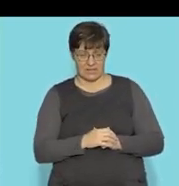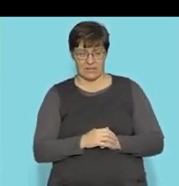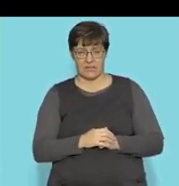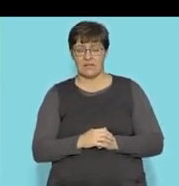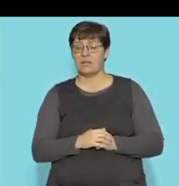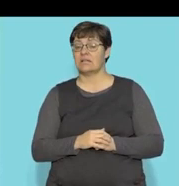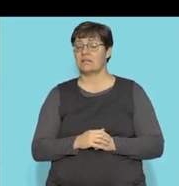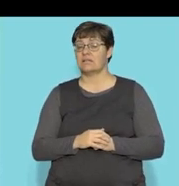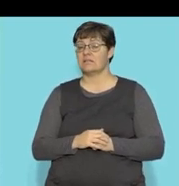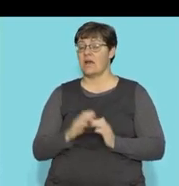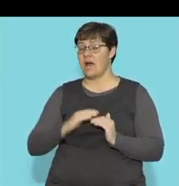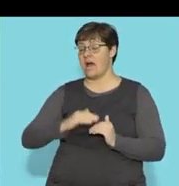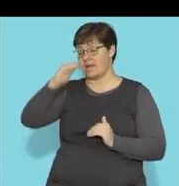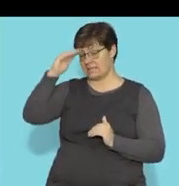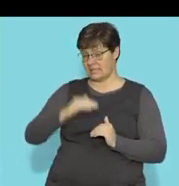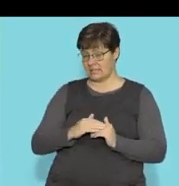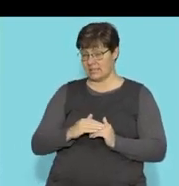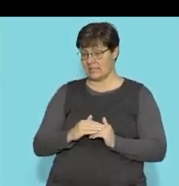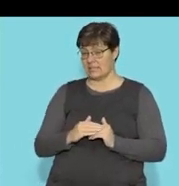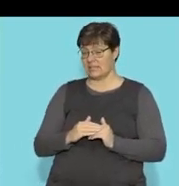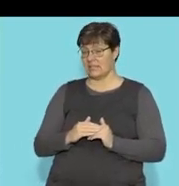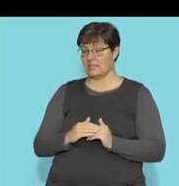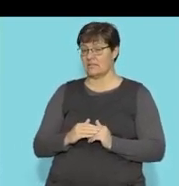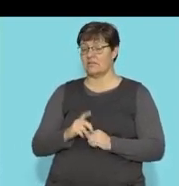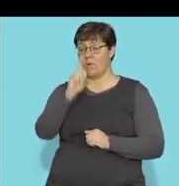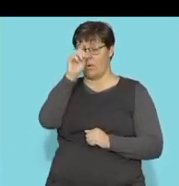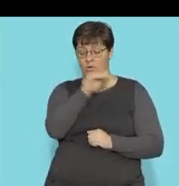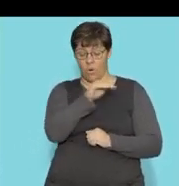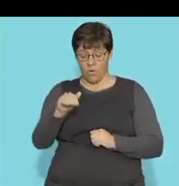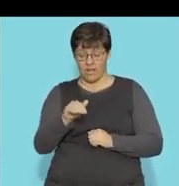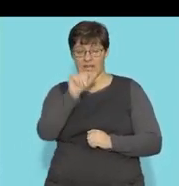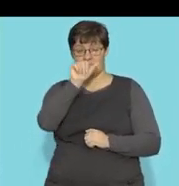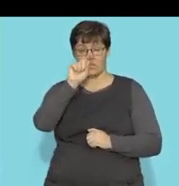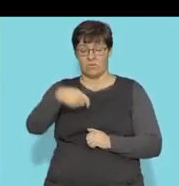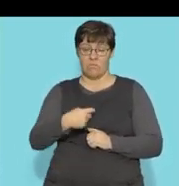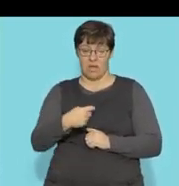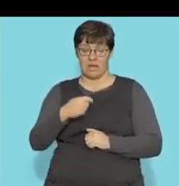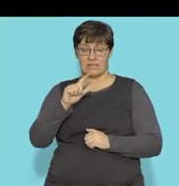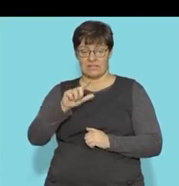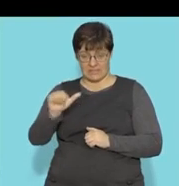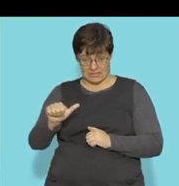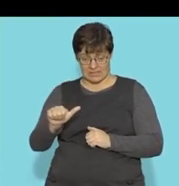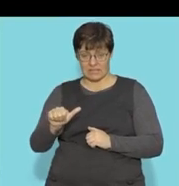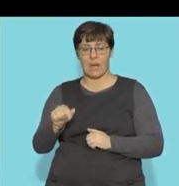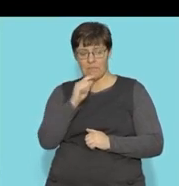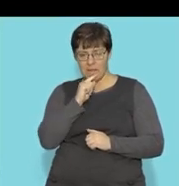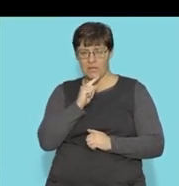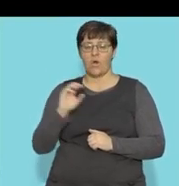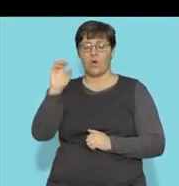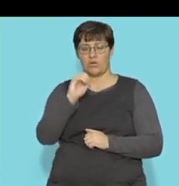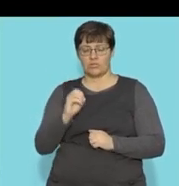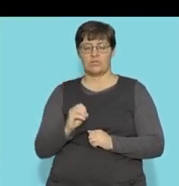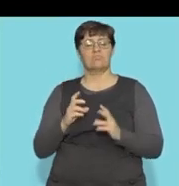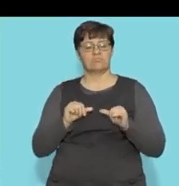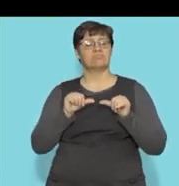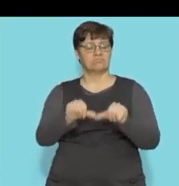6,76. So if I multiply my height by a factor of 1 over 6,76, it will return to its